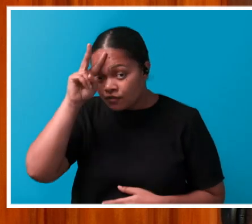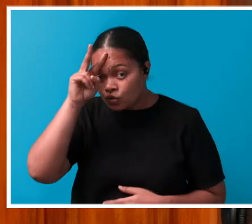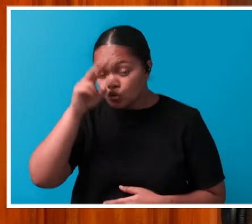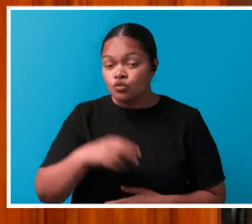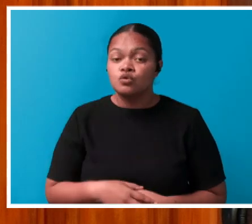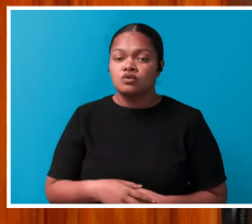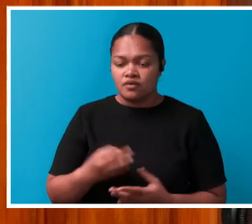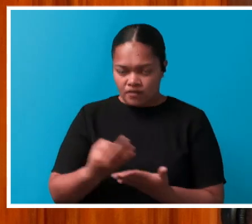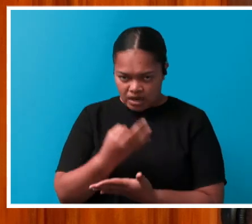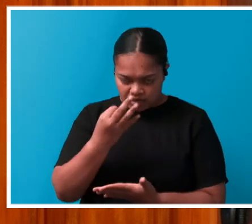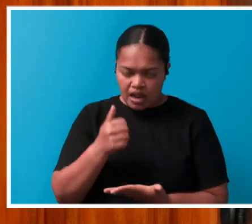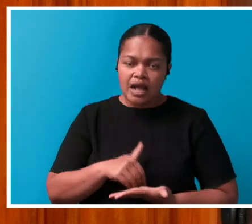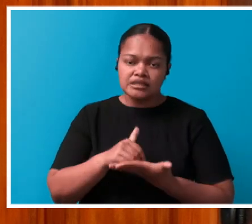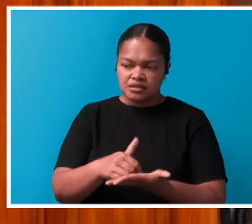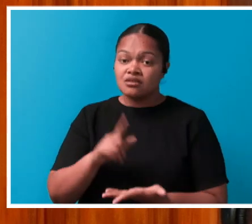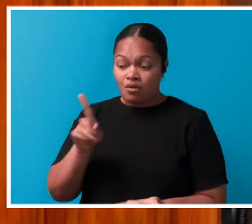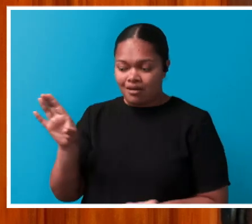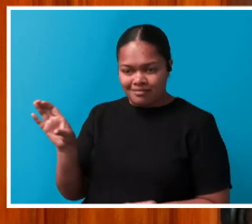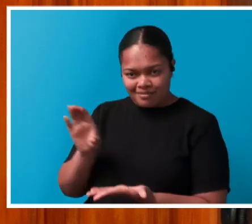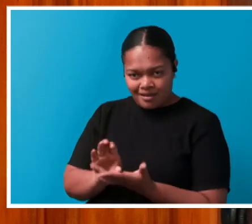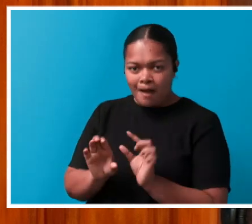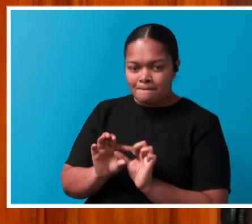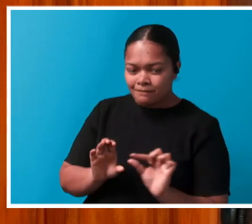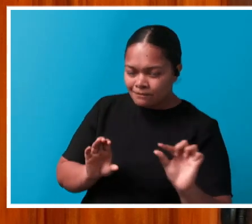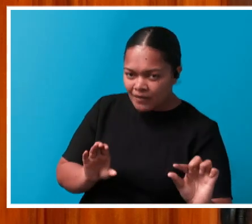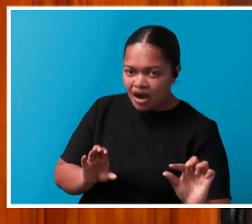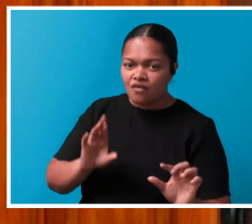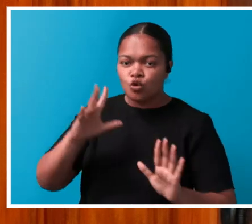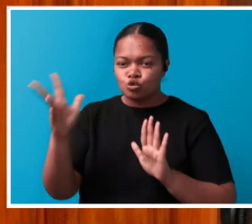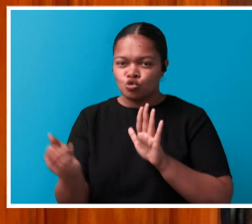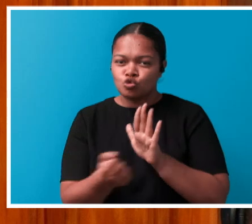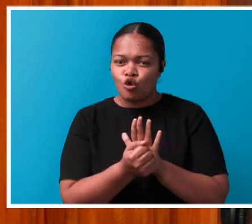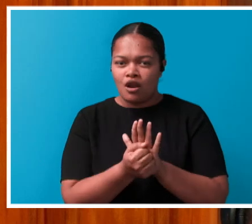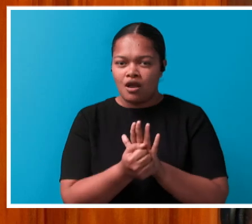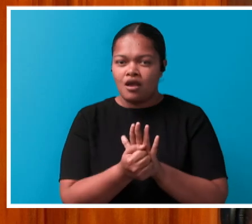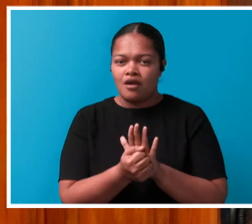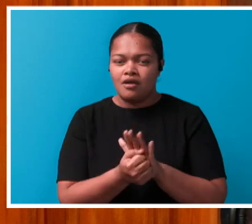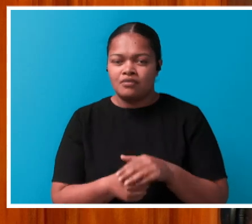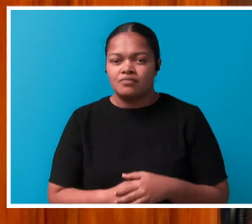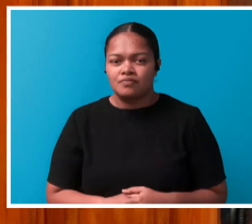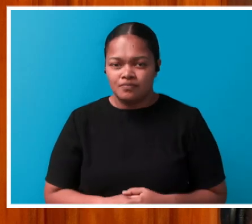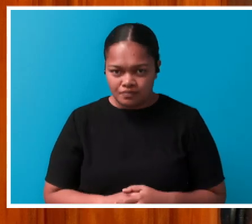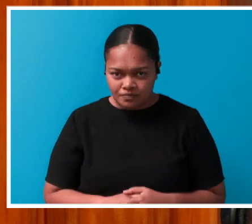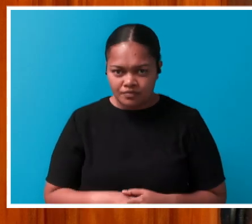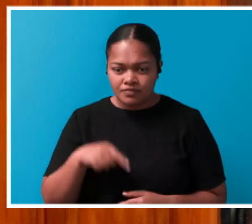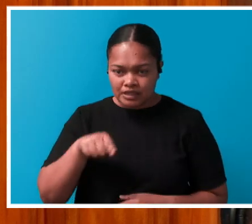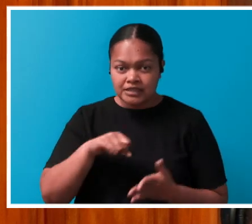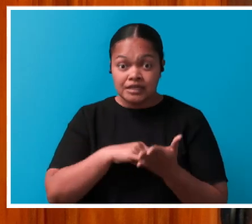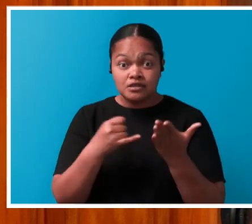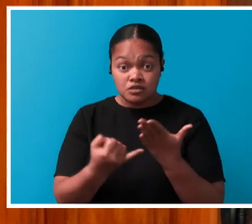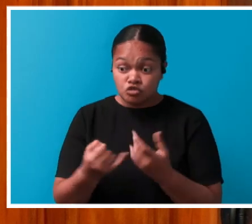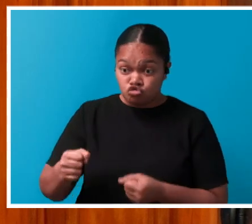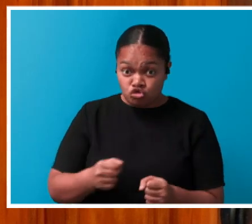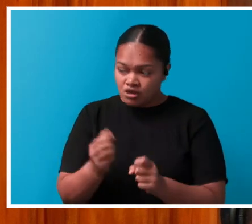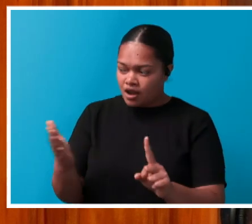financing assistance was provided for the supply and installation of solar home system. This initiative is strategically aligned